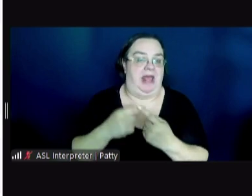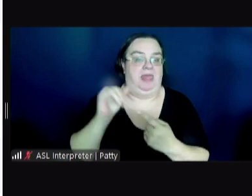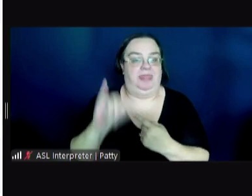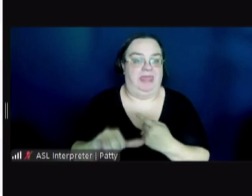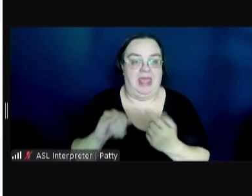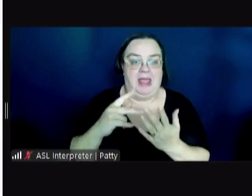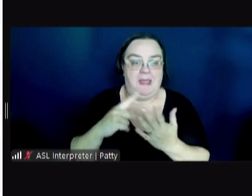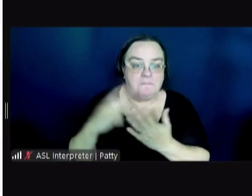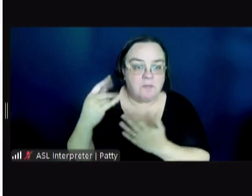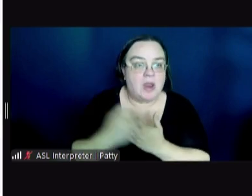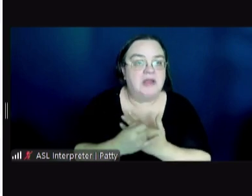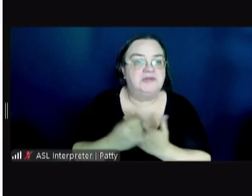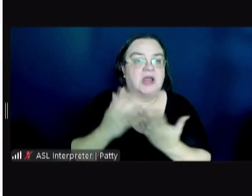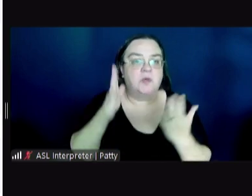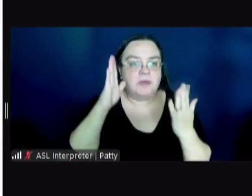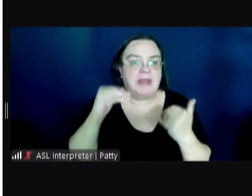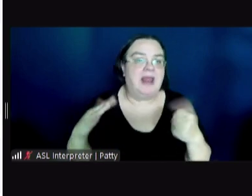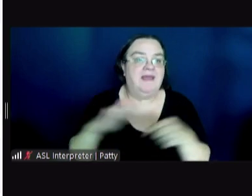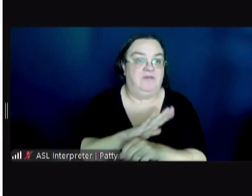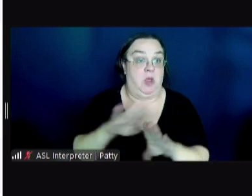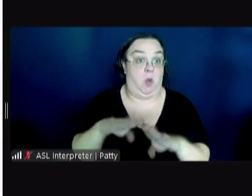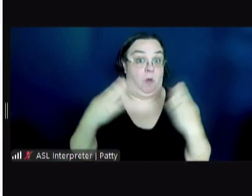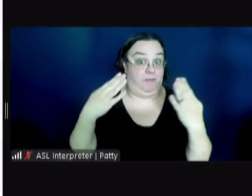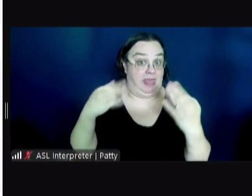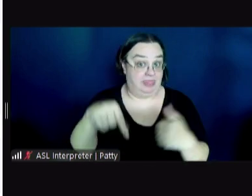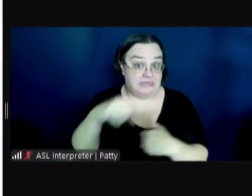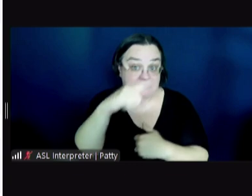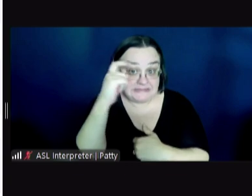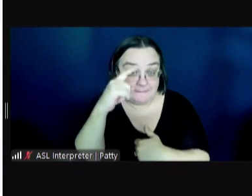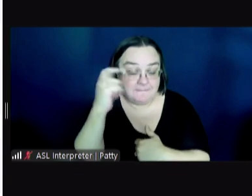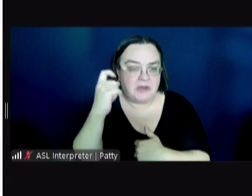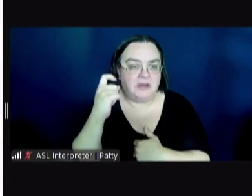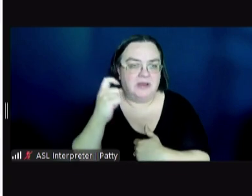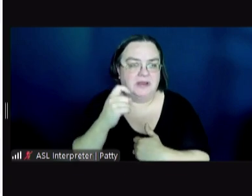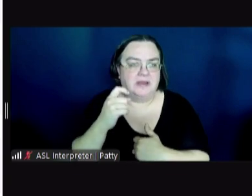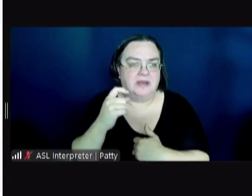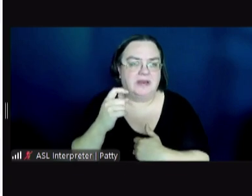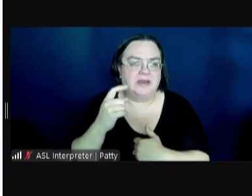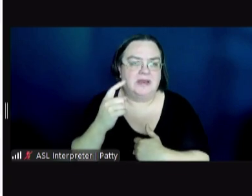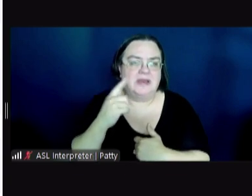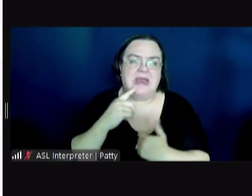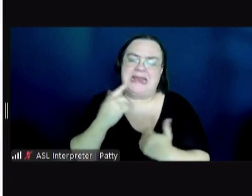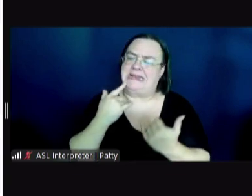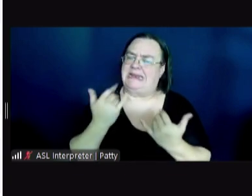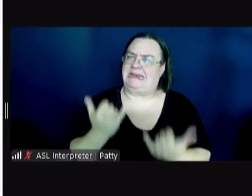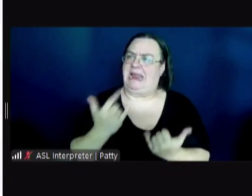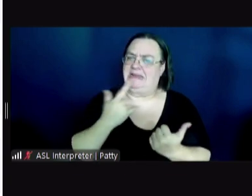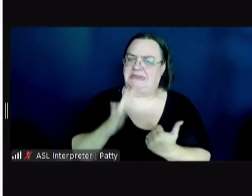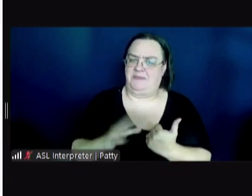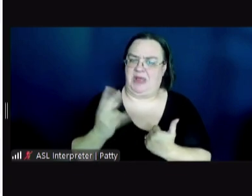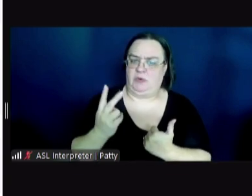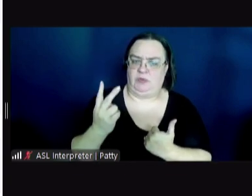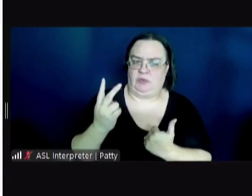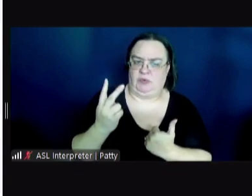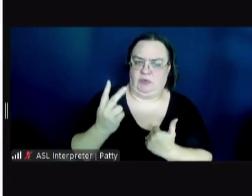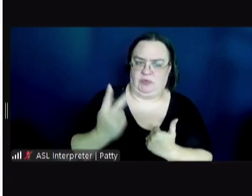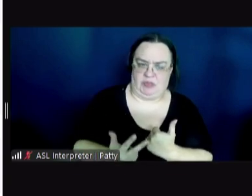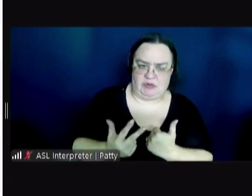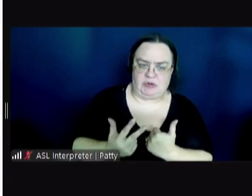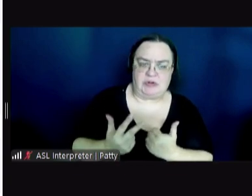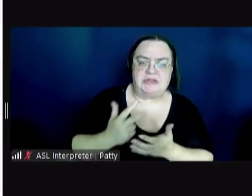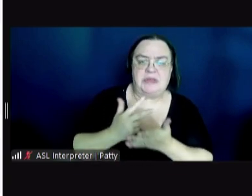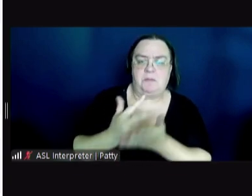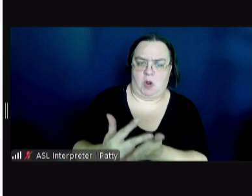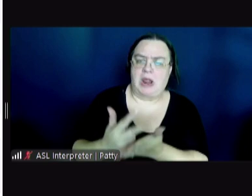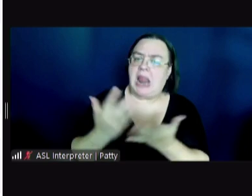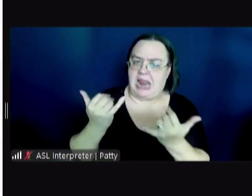fully reopen this summer. I think right now about 2/3 of the parking lot has been returned to customer